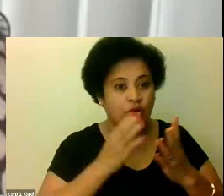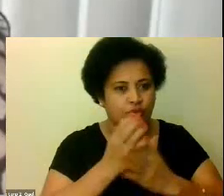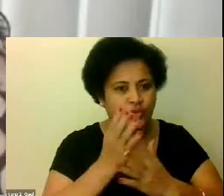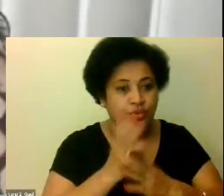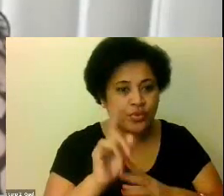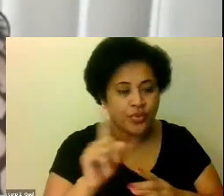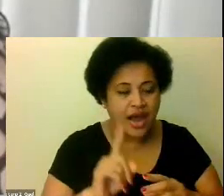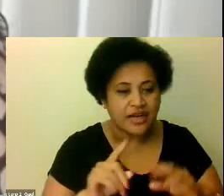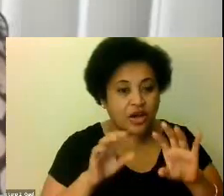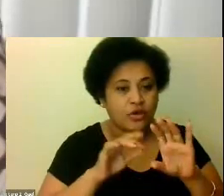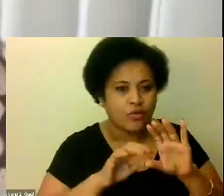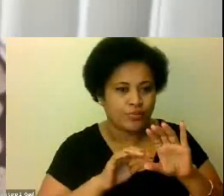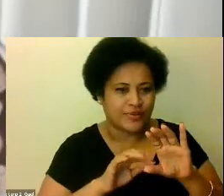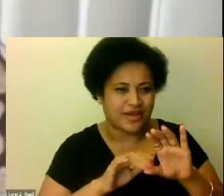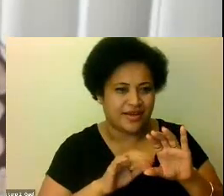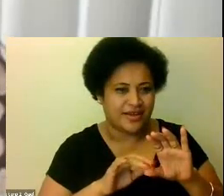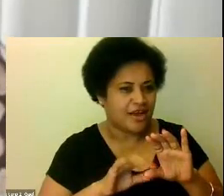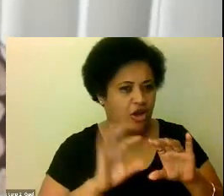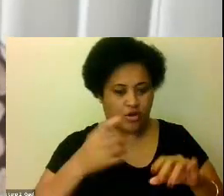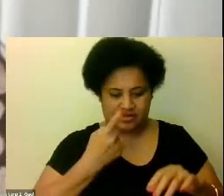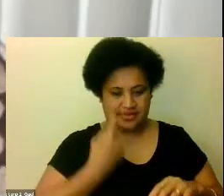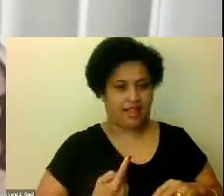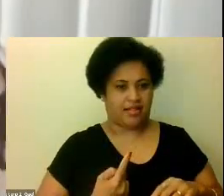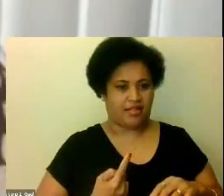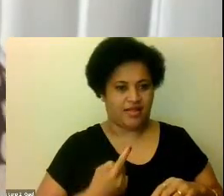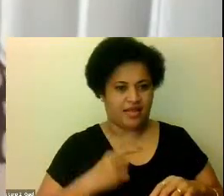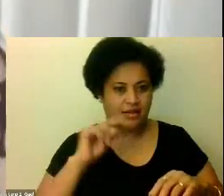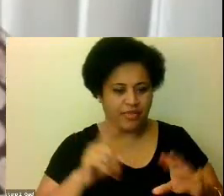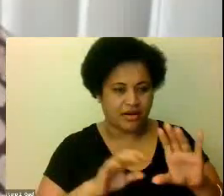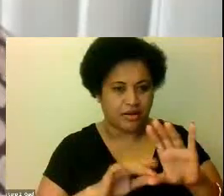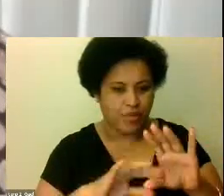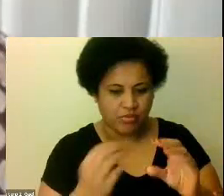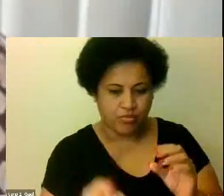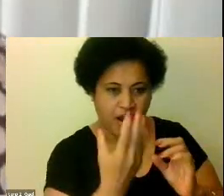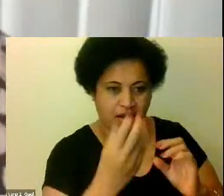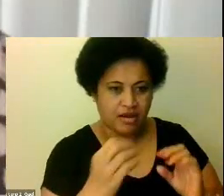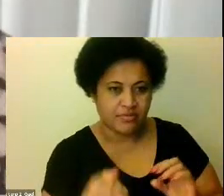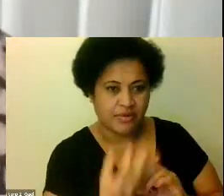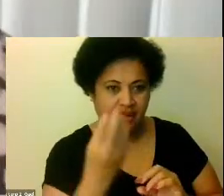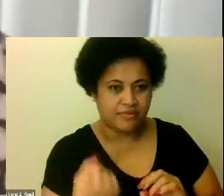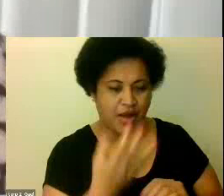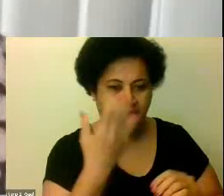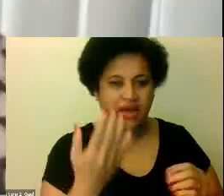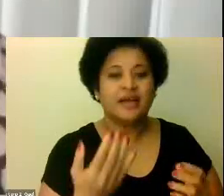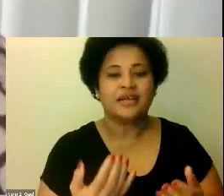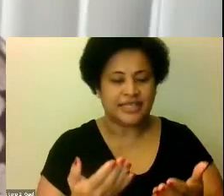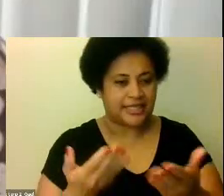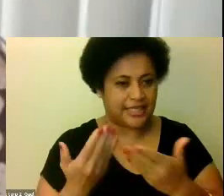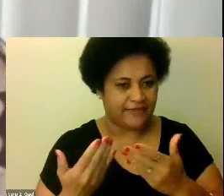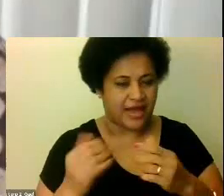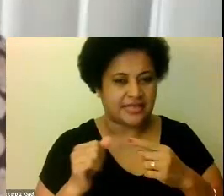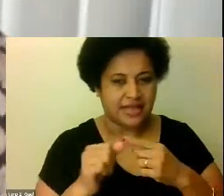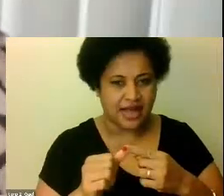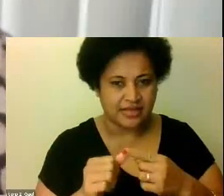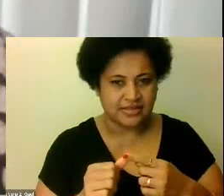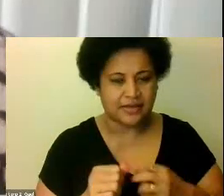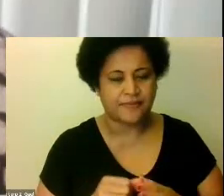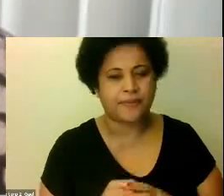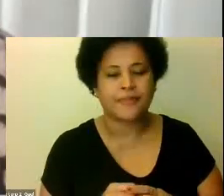end consumer of these data are human beings. So it essentially carries all the biases, all the stereotypes that